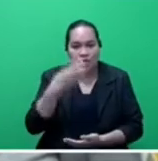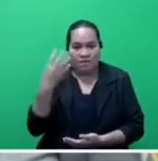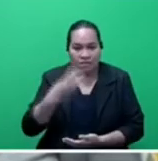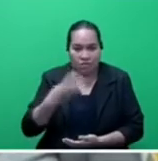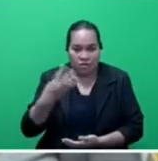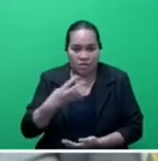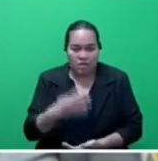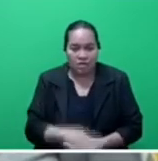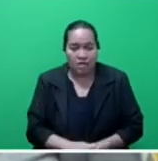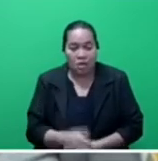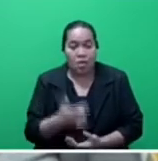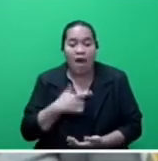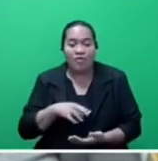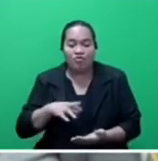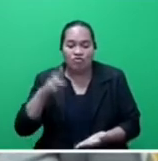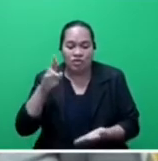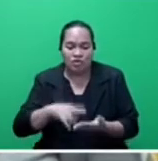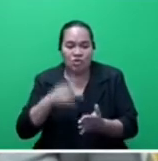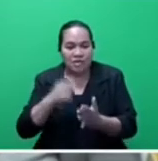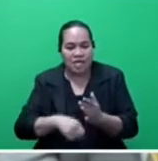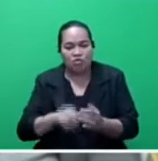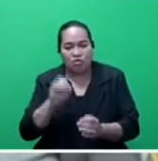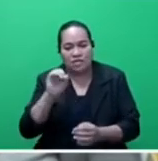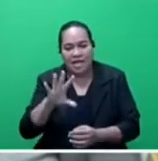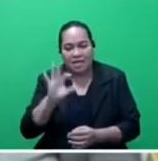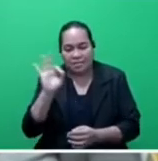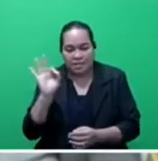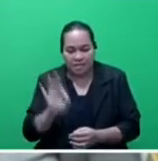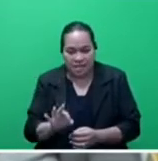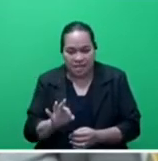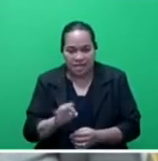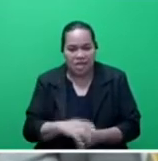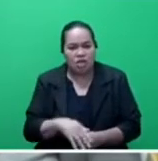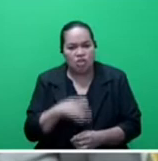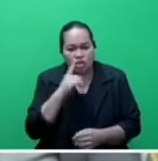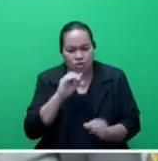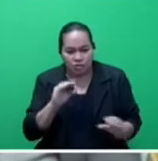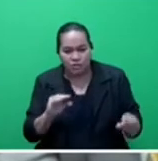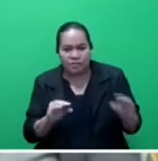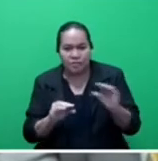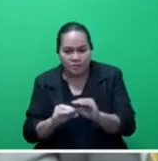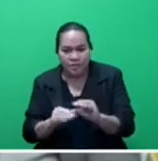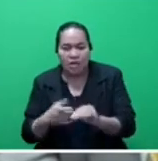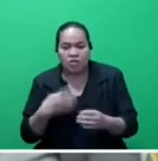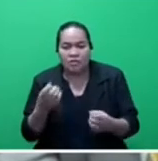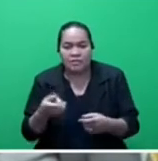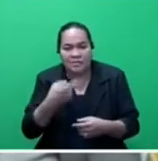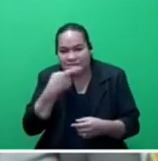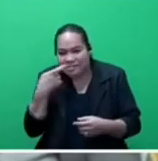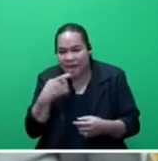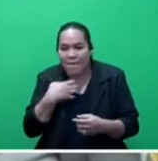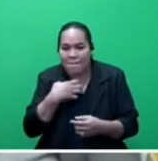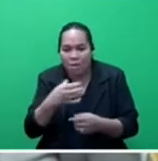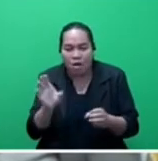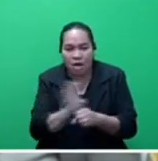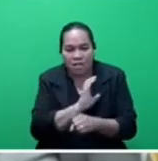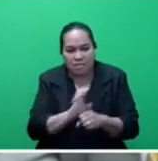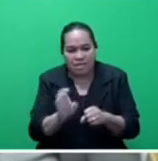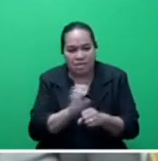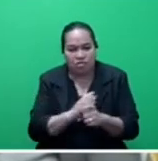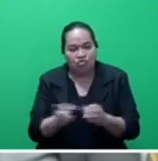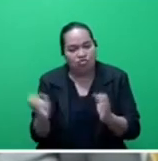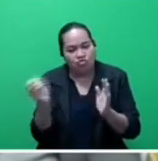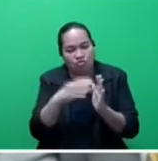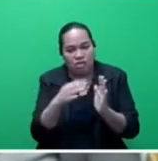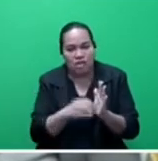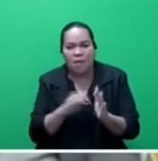to reduce tax to 10% to incentivize more companies to list, but only 4 companies took the